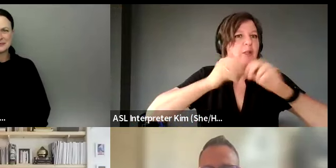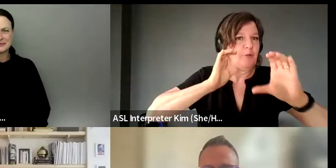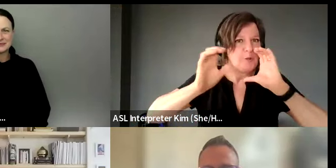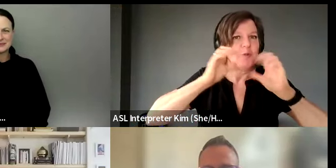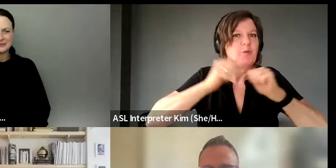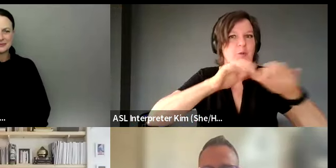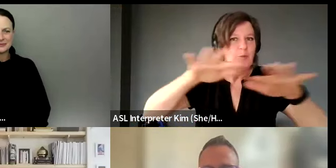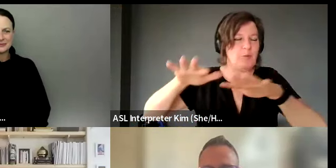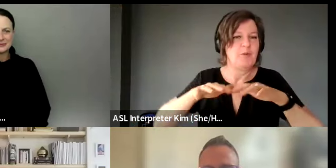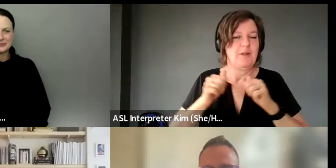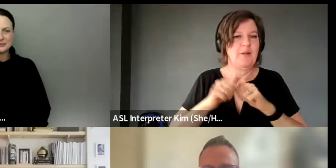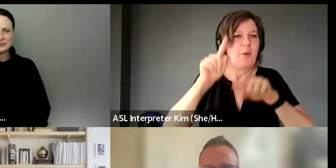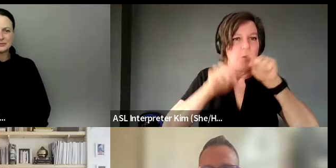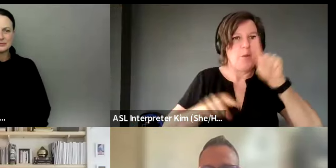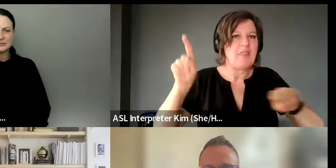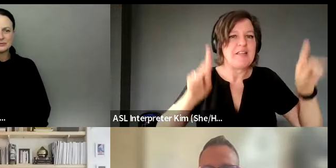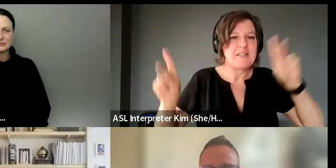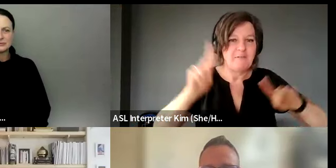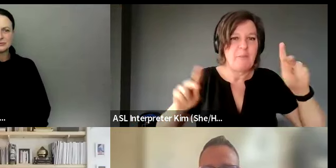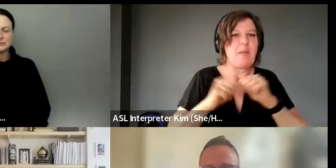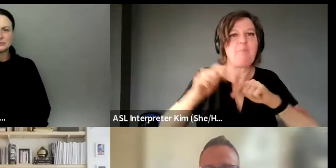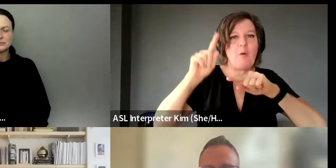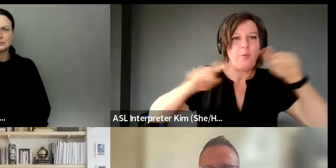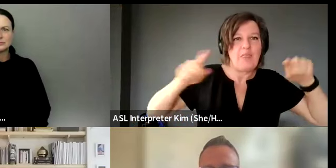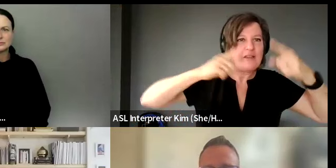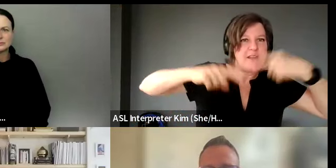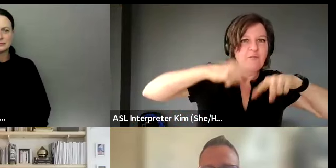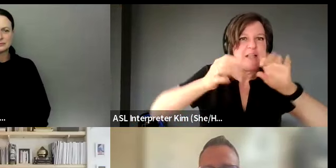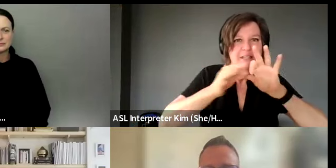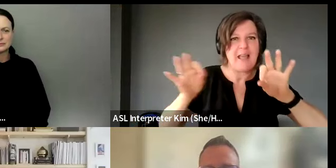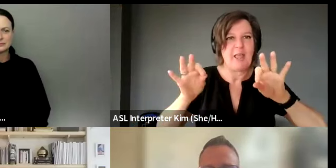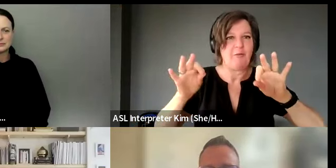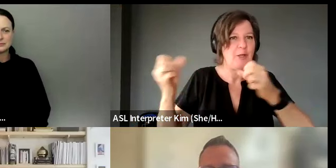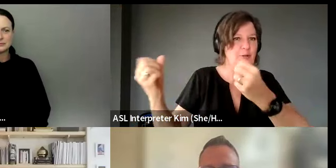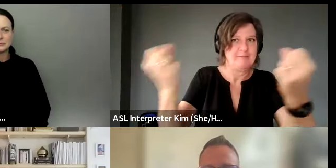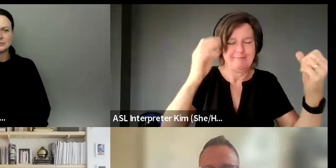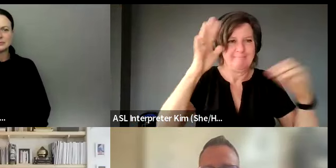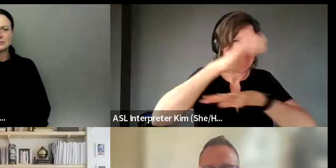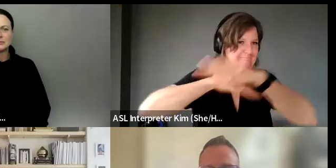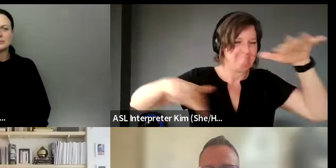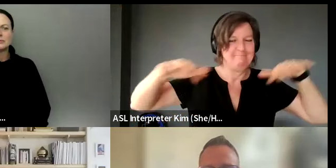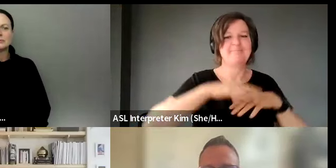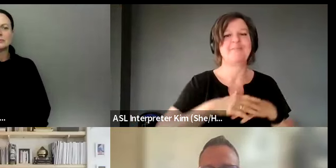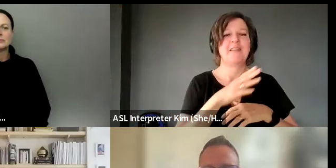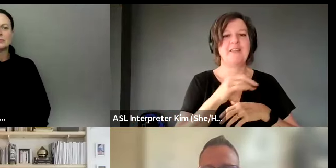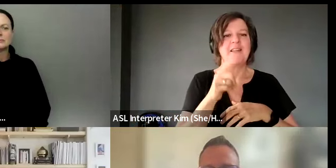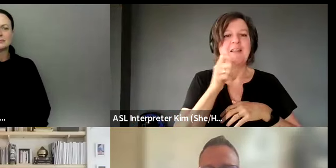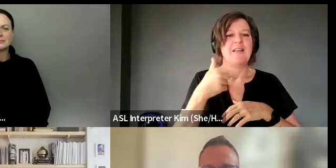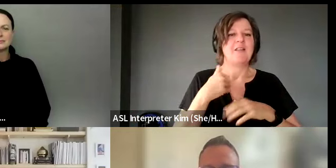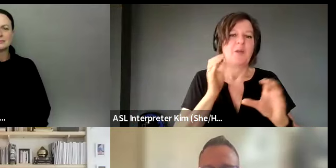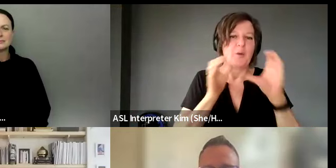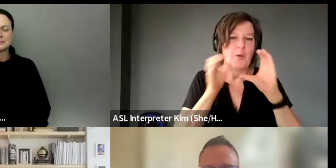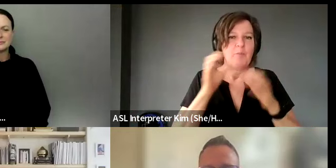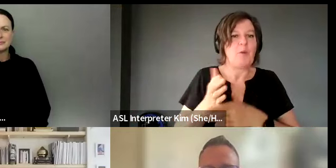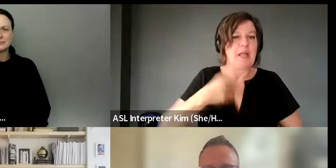different people with different sign language. And we would communicate between us.